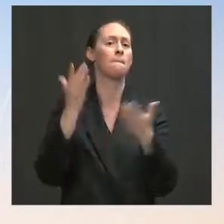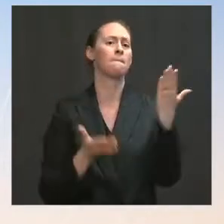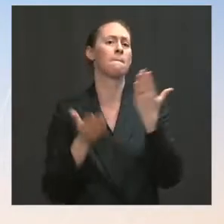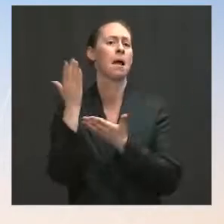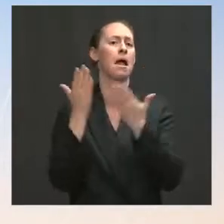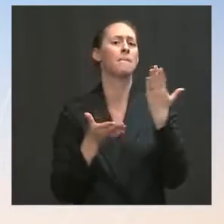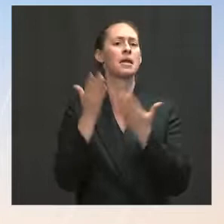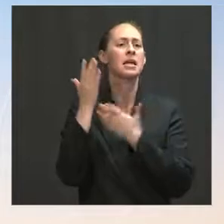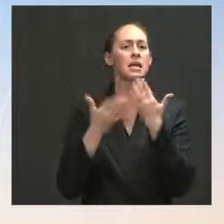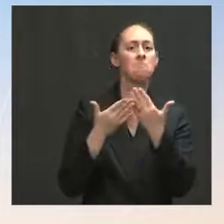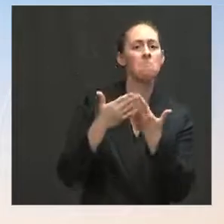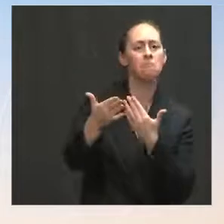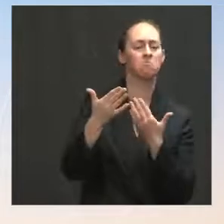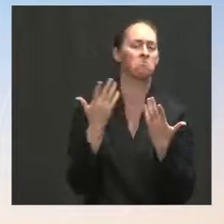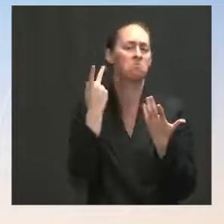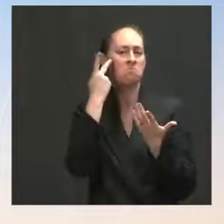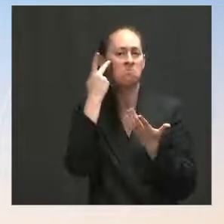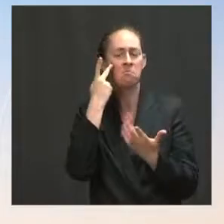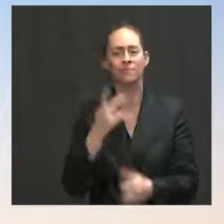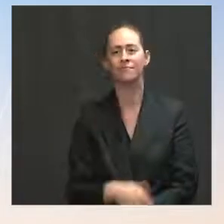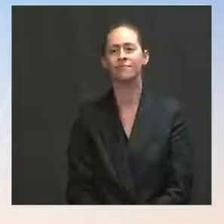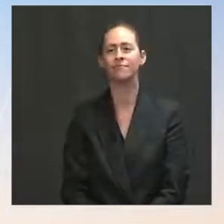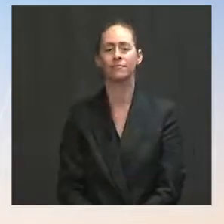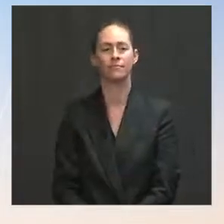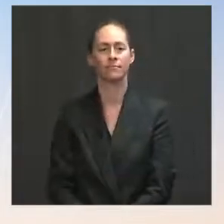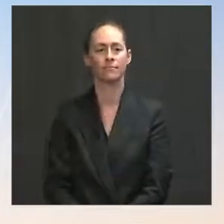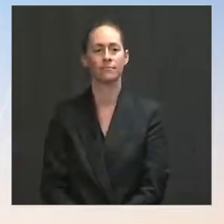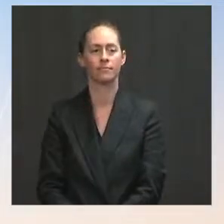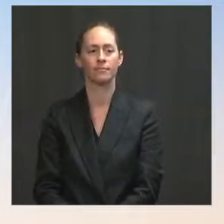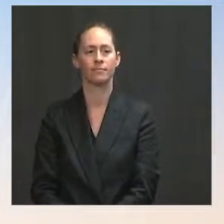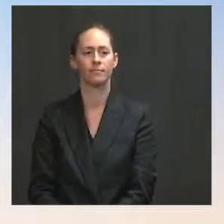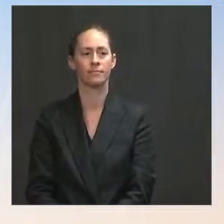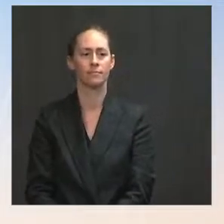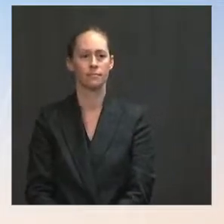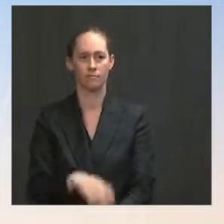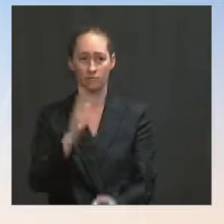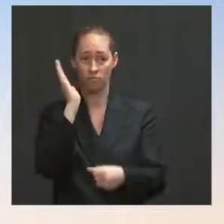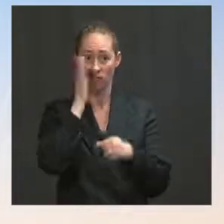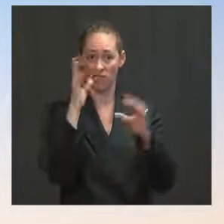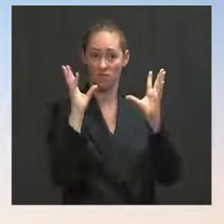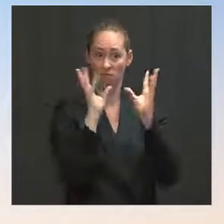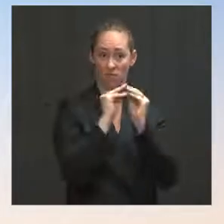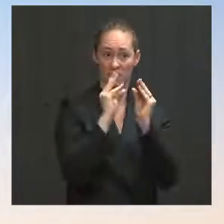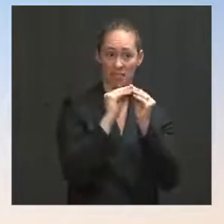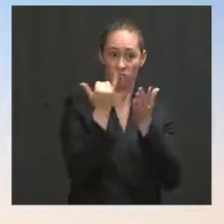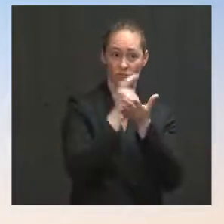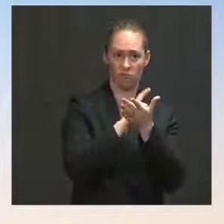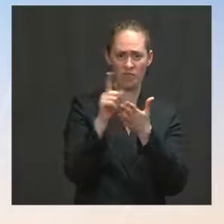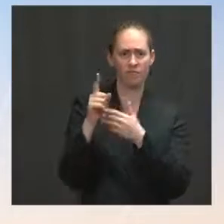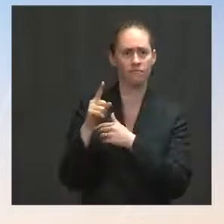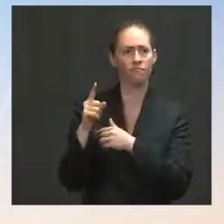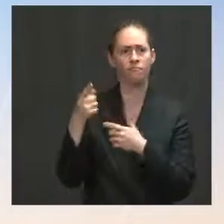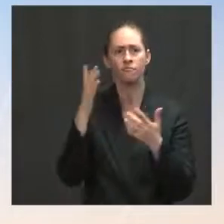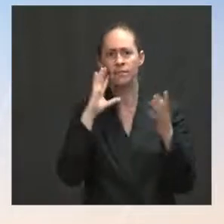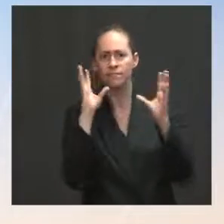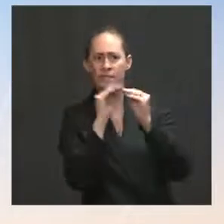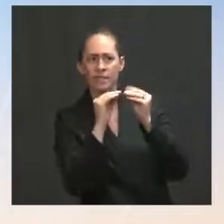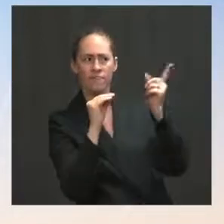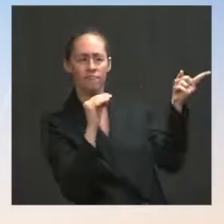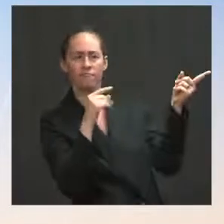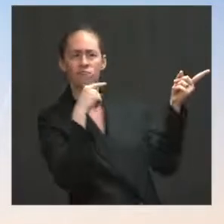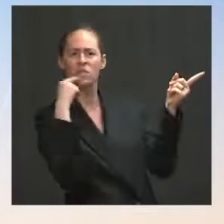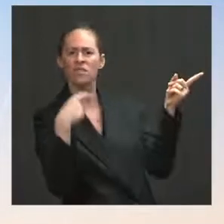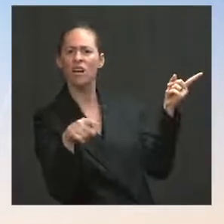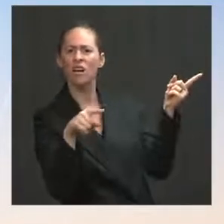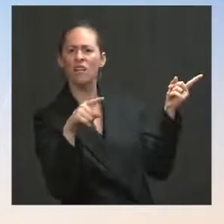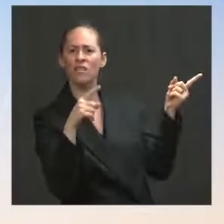or remarks. And then you've said that there's going to be a meeting at some point this week between U.S. officials and Russian officials about cyber crimes. When